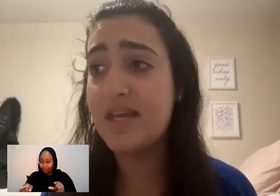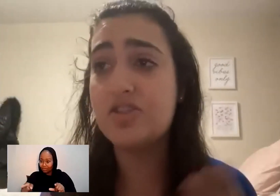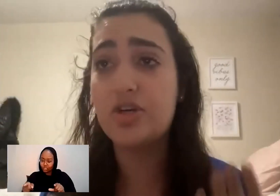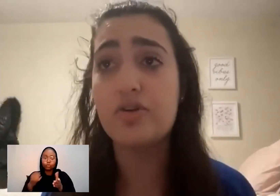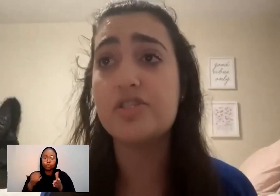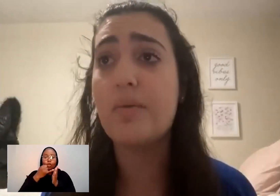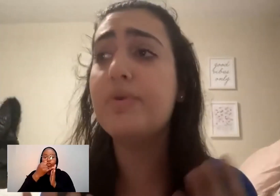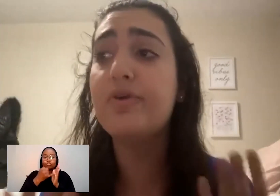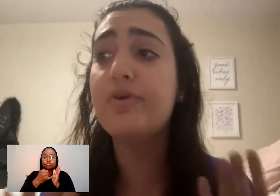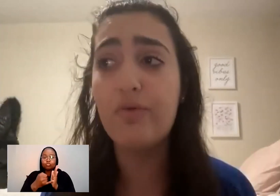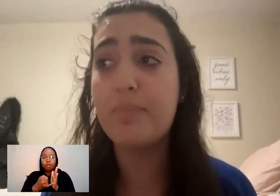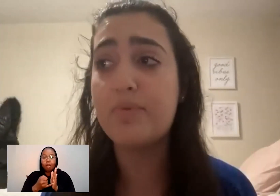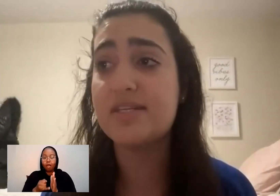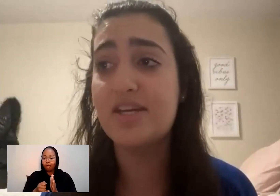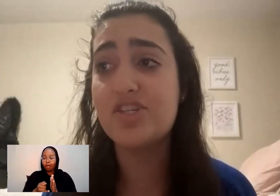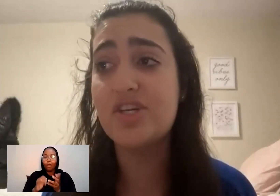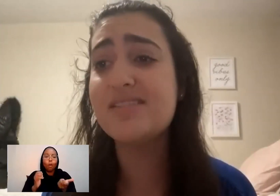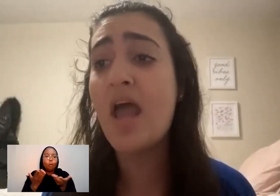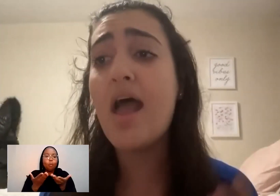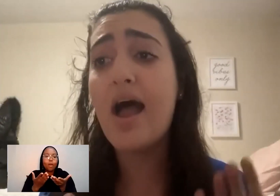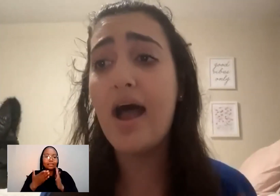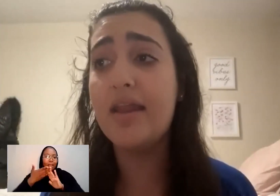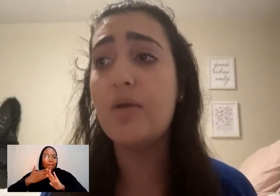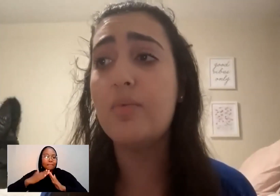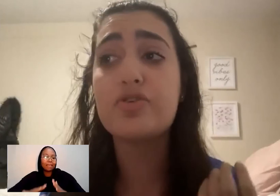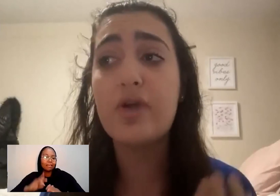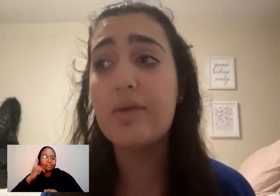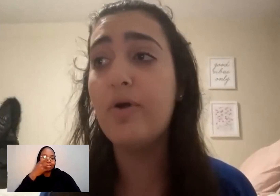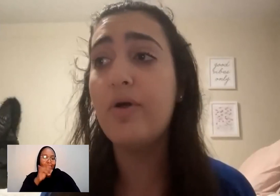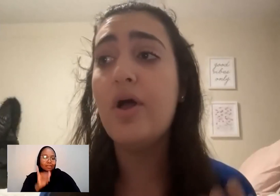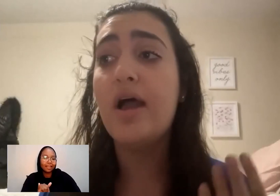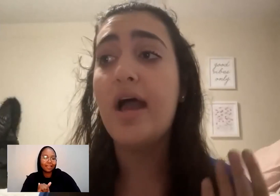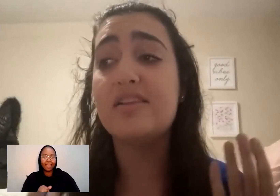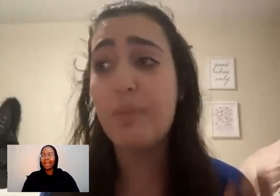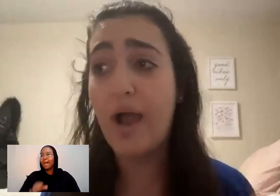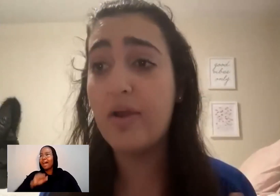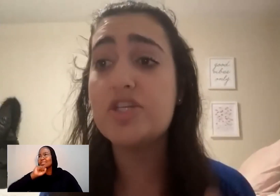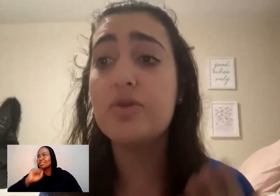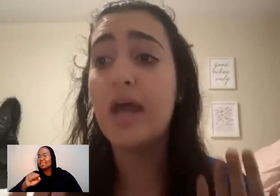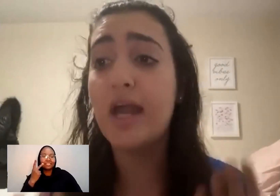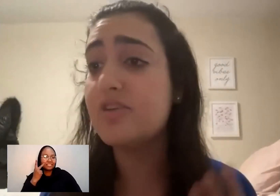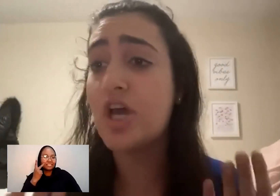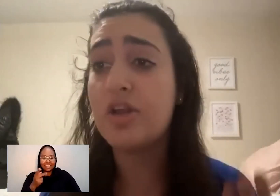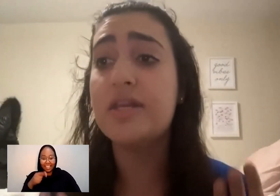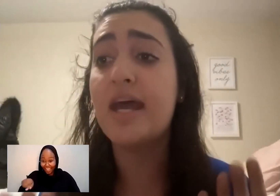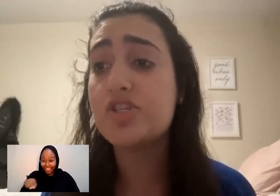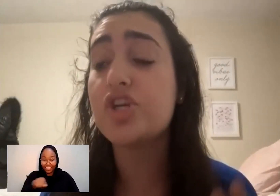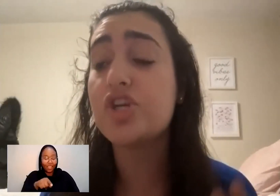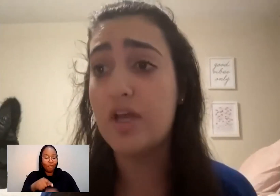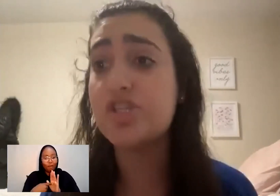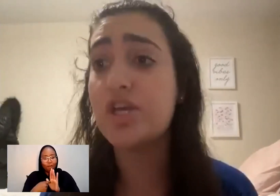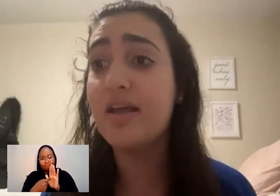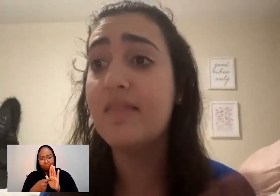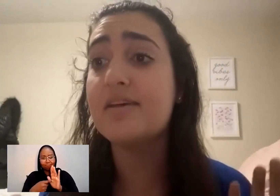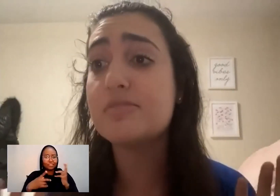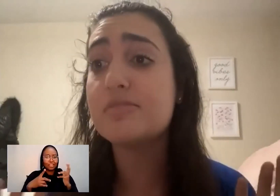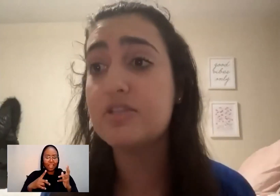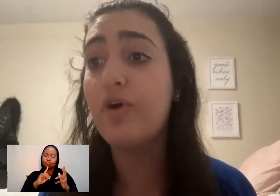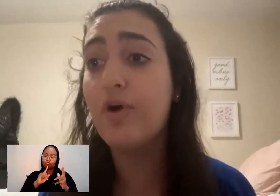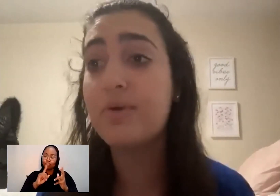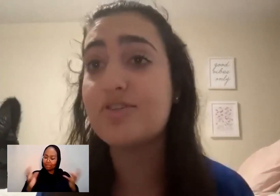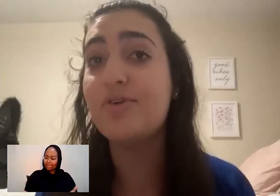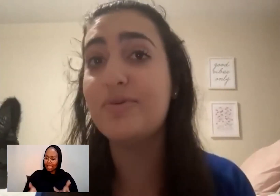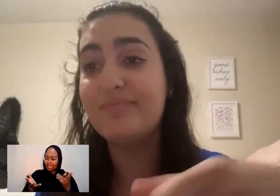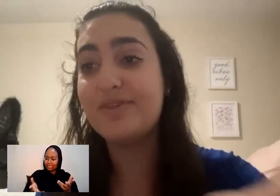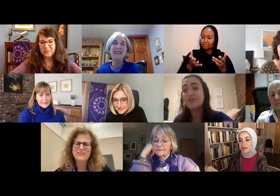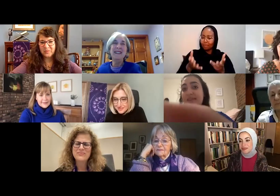loved seeing the children's beautiful representations, and it was incredible and inspiring to unite the next generation in this